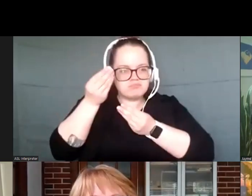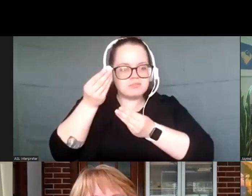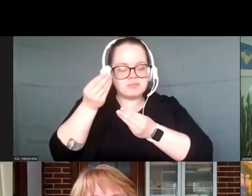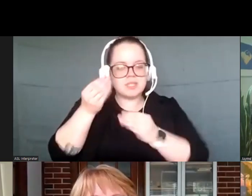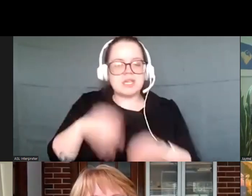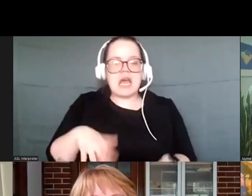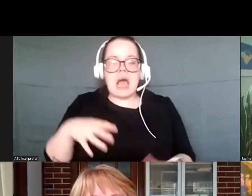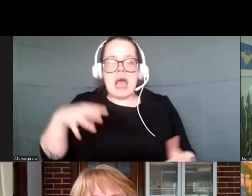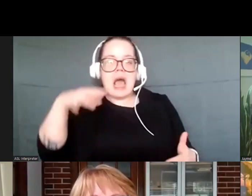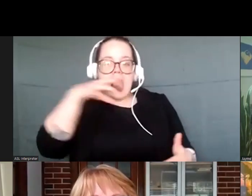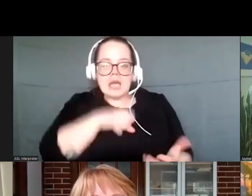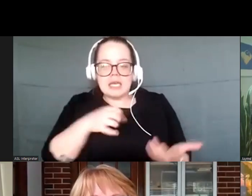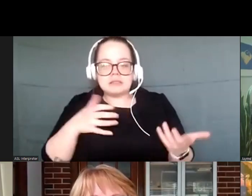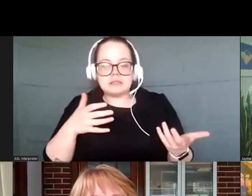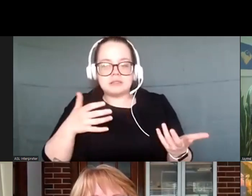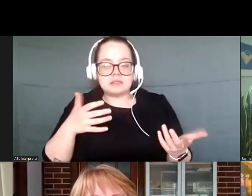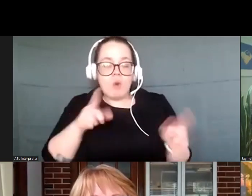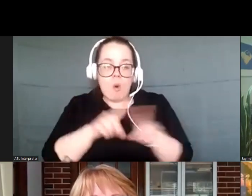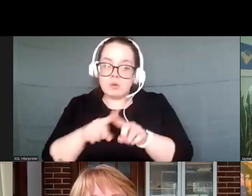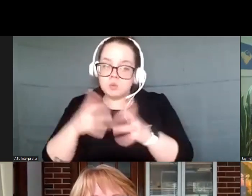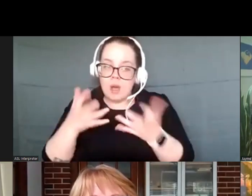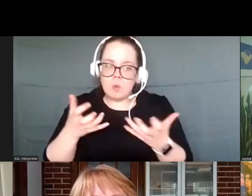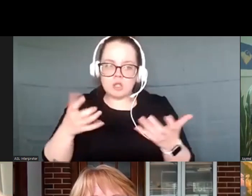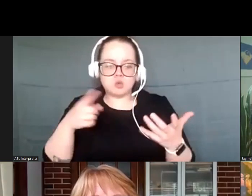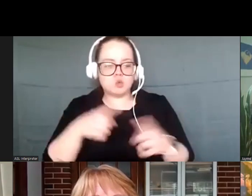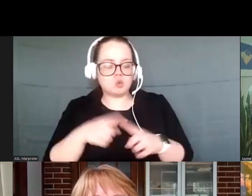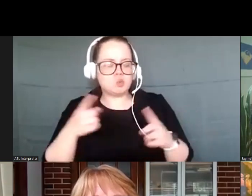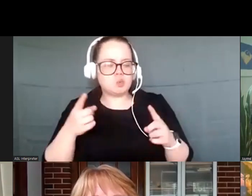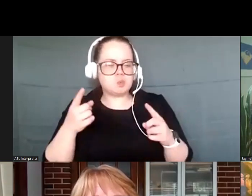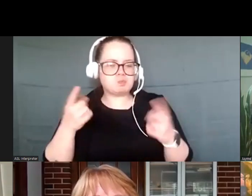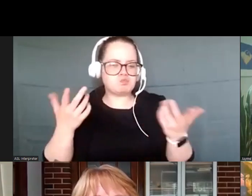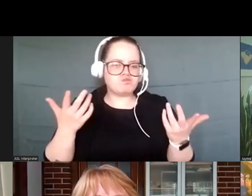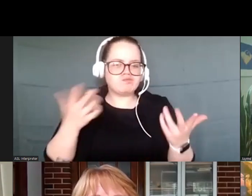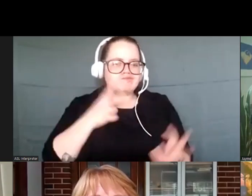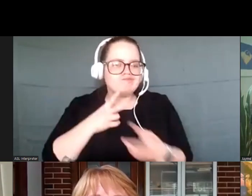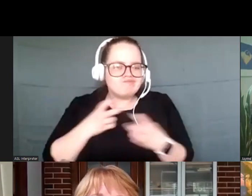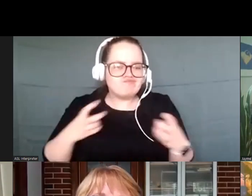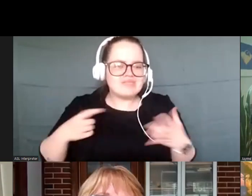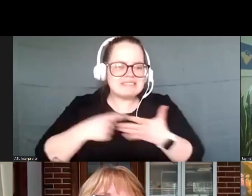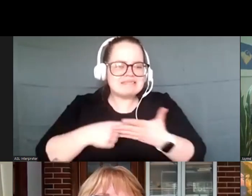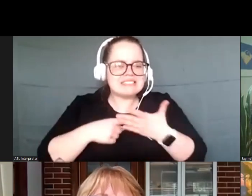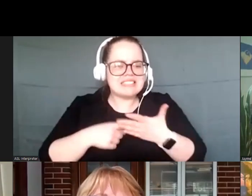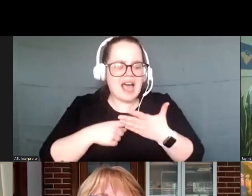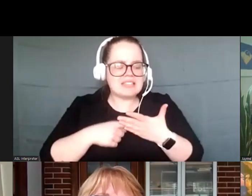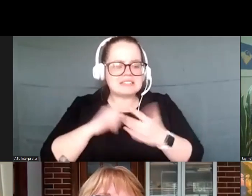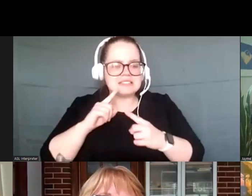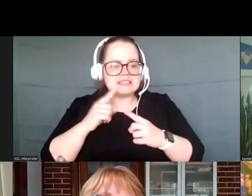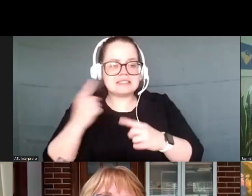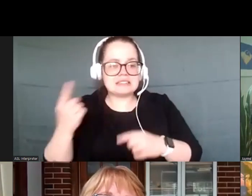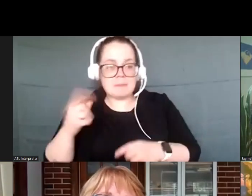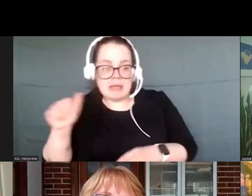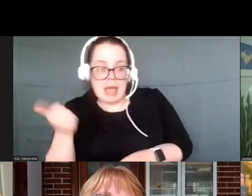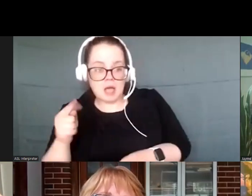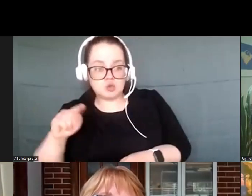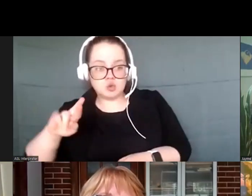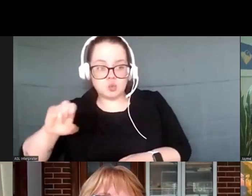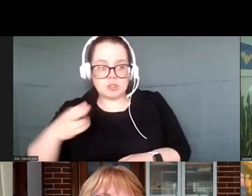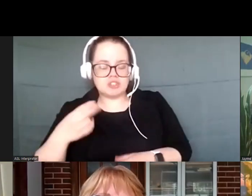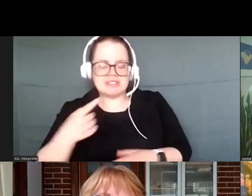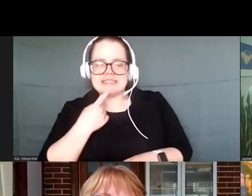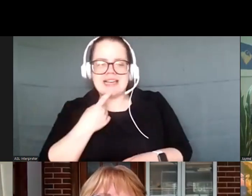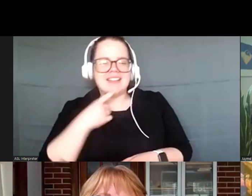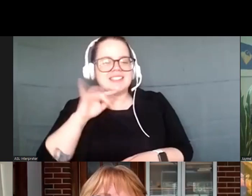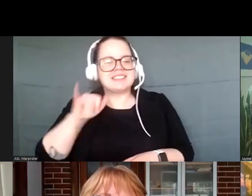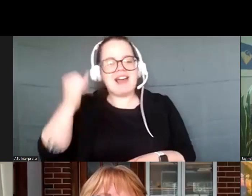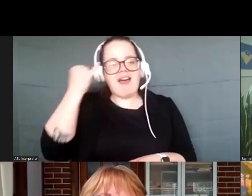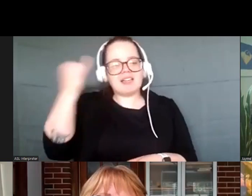I guess I wanted to sort of unpack too with something that Trish said, which was the idea of it not